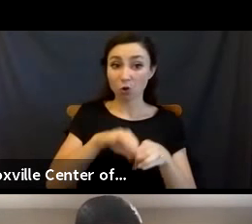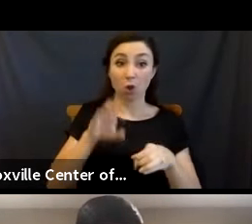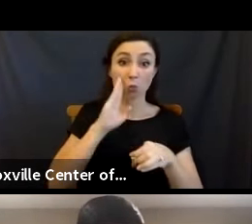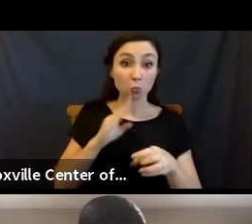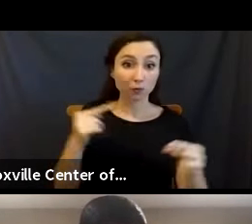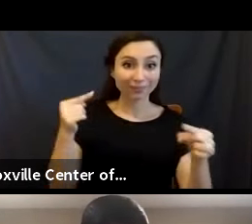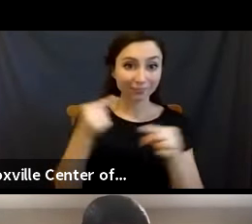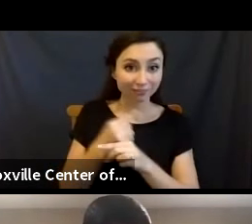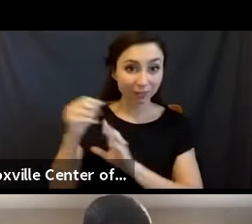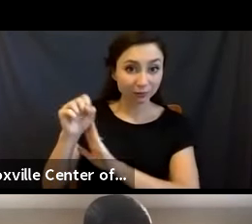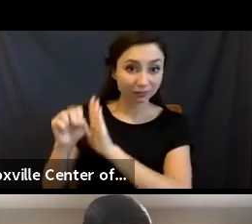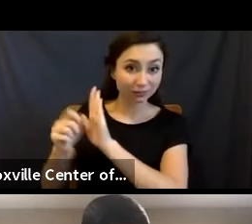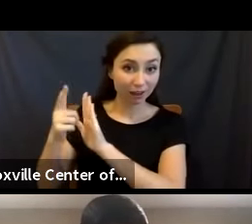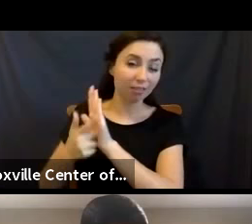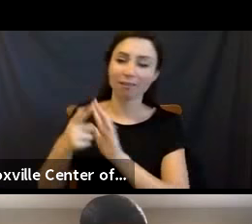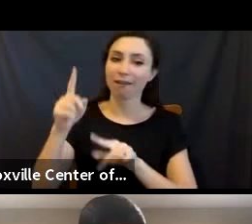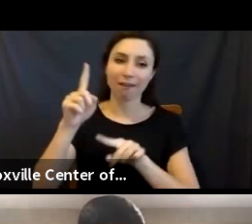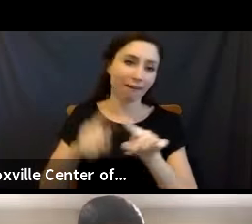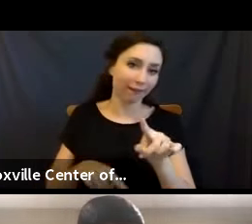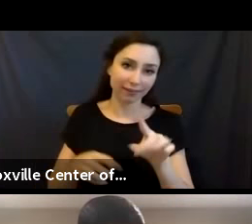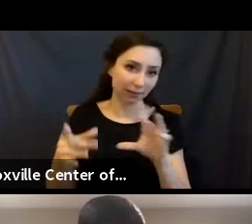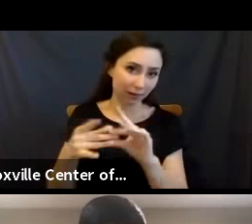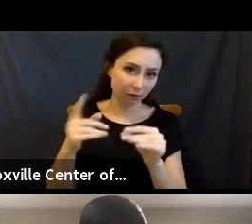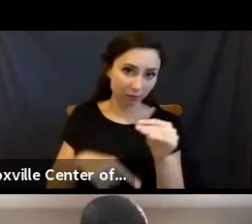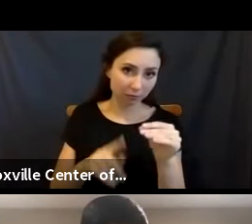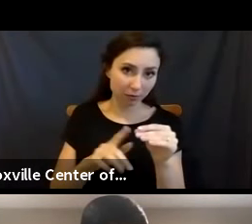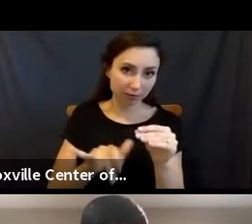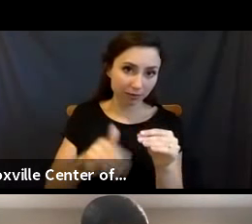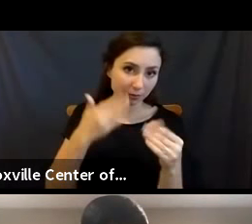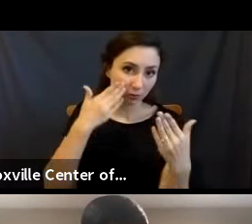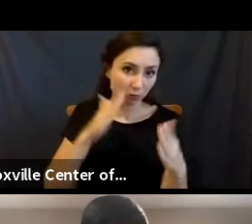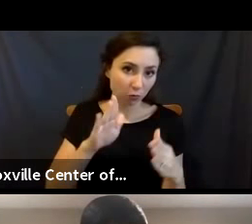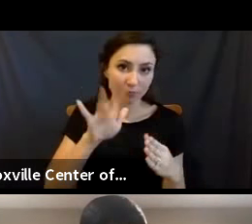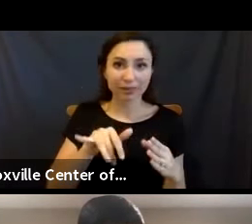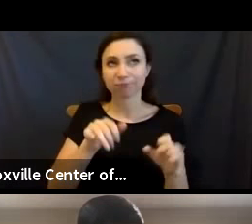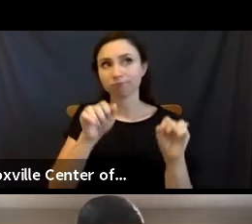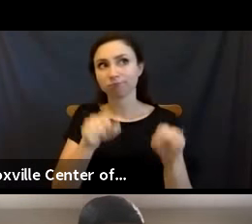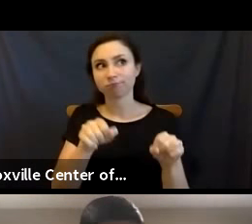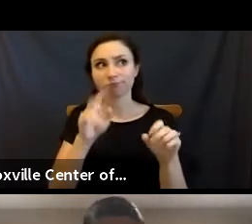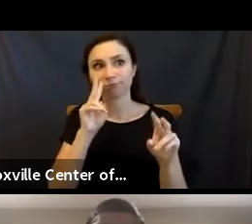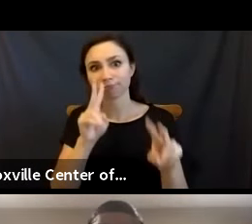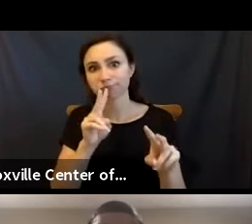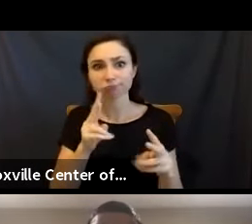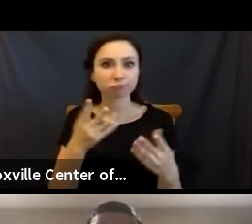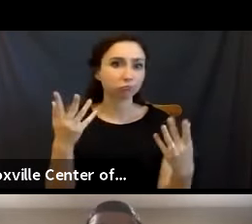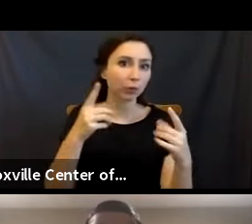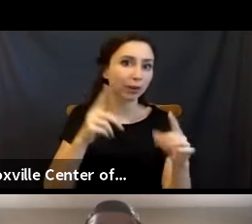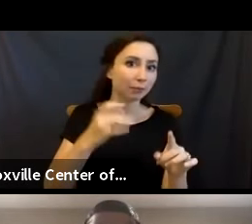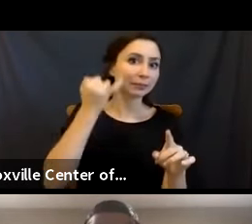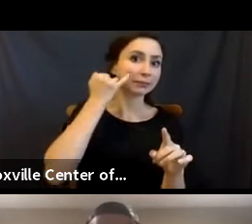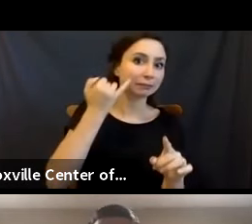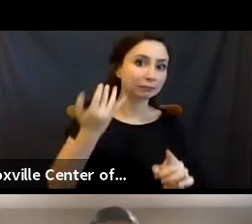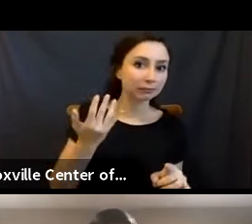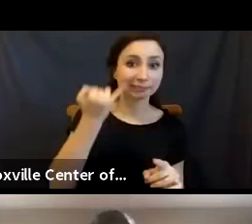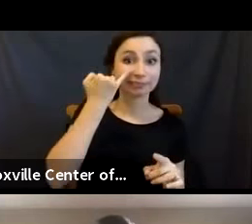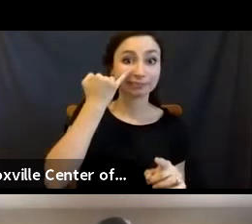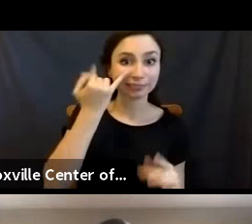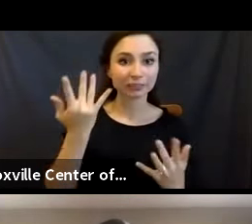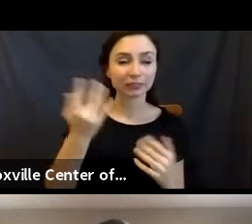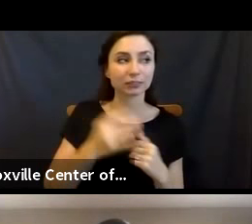That's purely hypothetical and speculative until we see what the County Commission finally comes up with, if